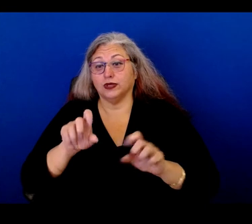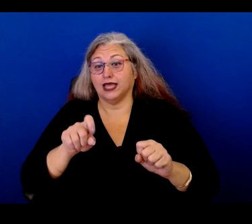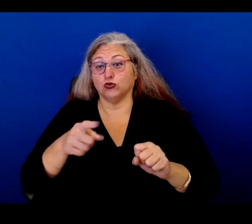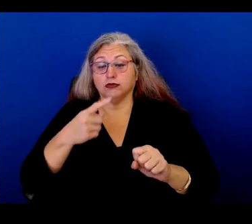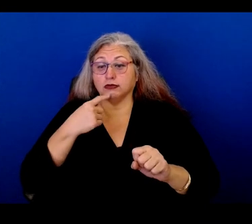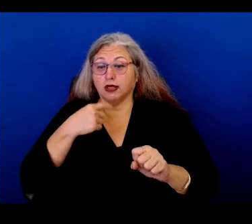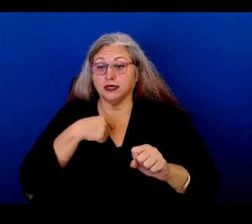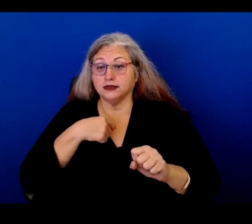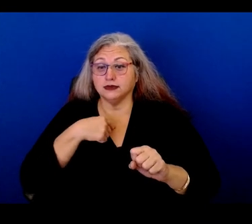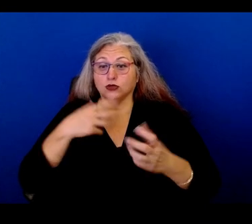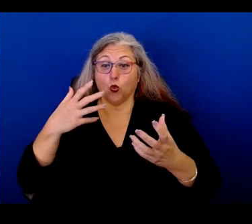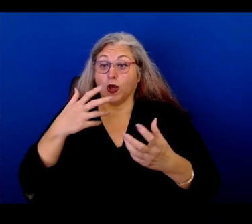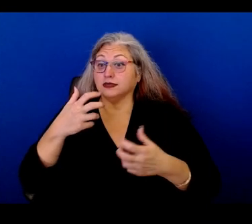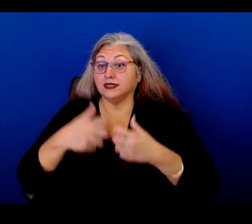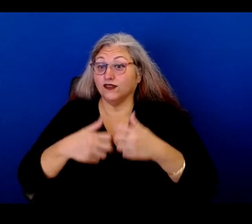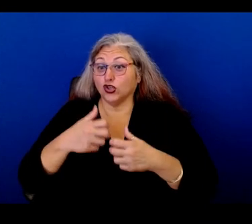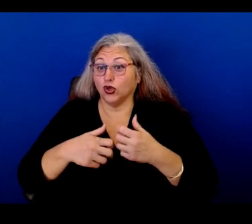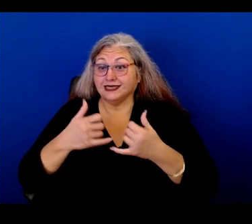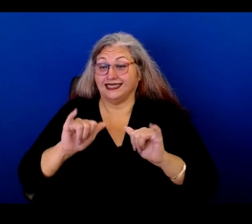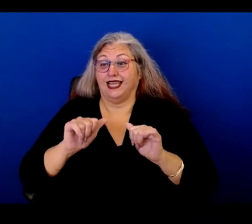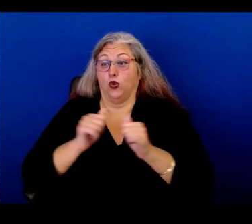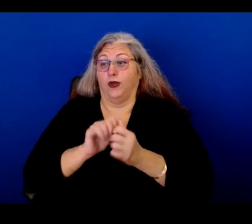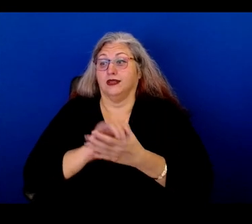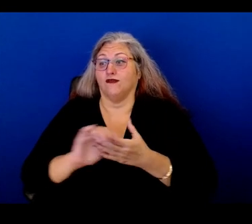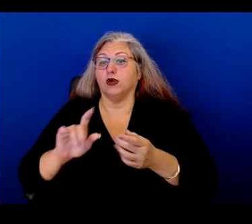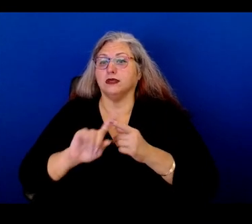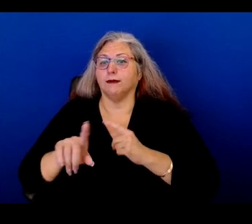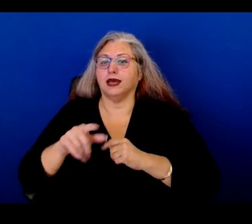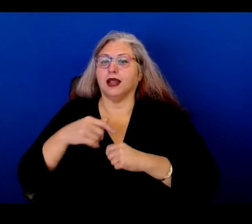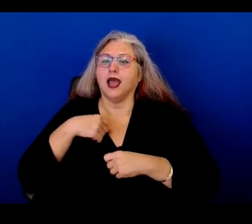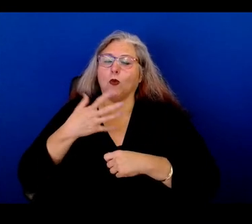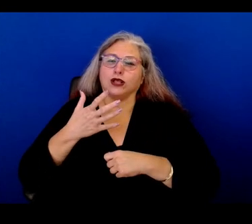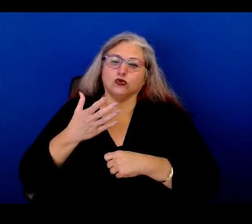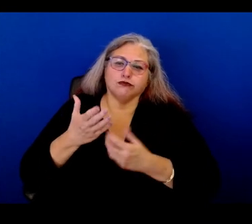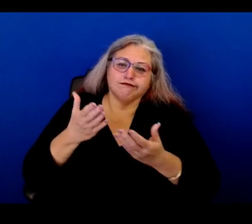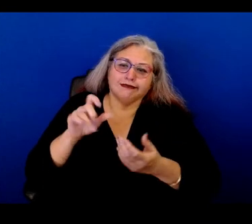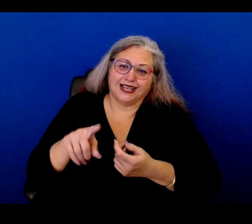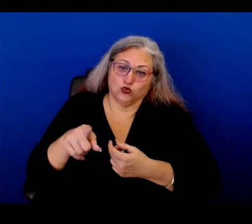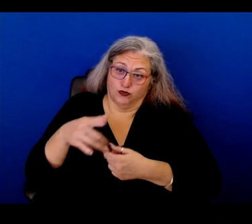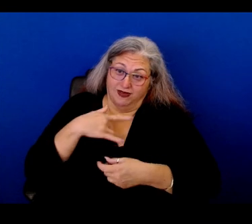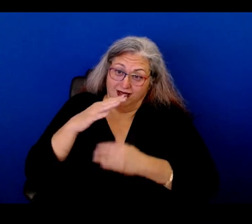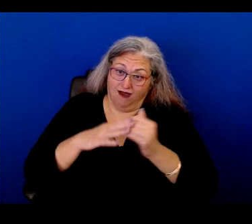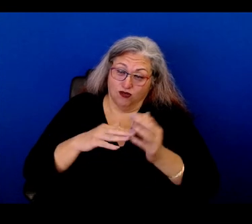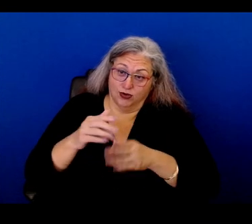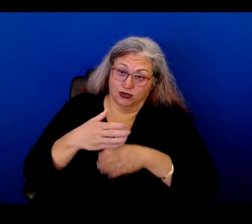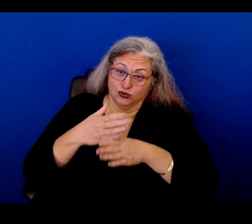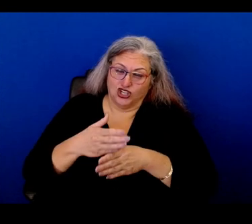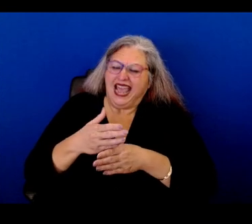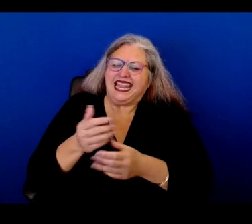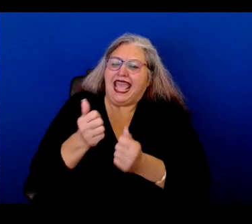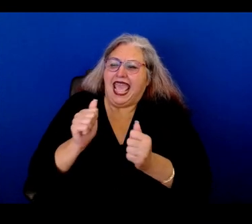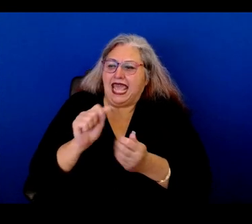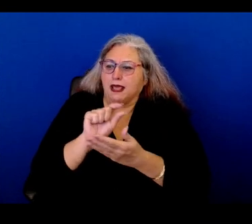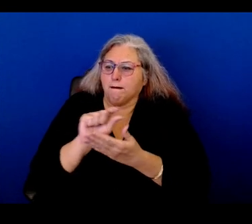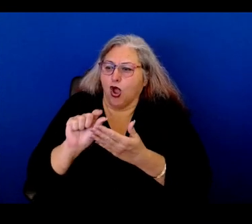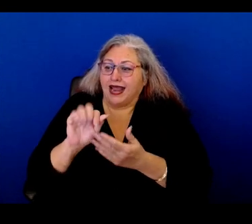And also you can tell us what's difficult still about that. But I just wanted to put that out there if you feel comfortable sharing any part of